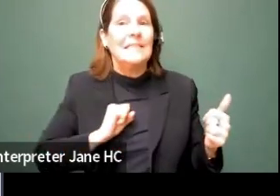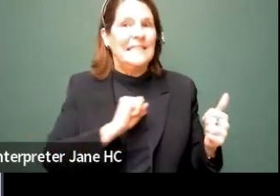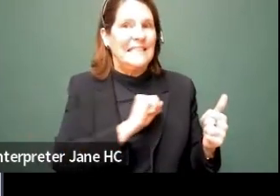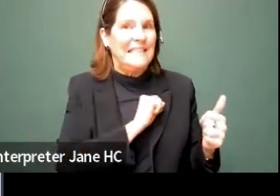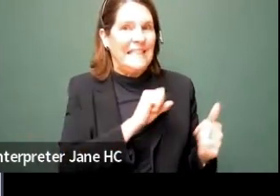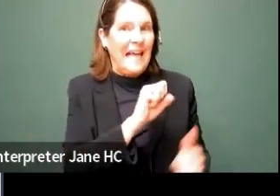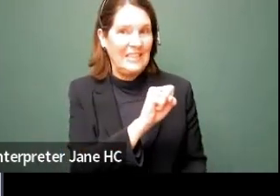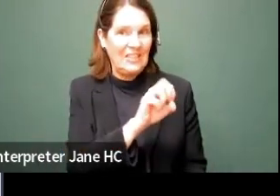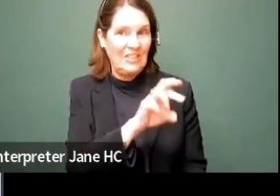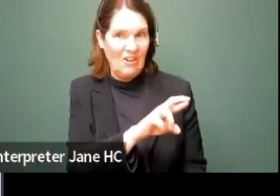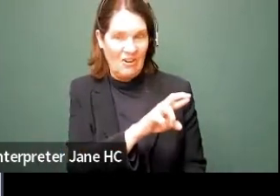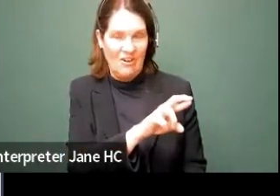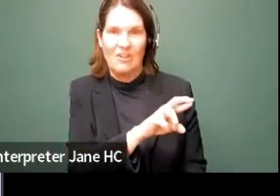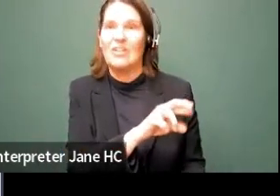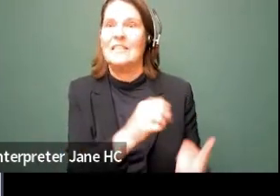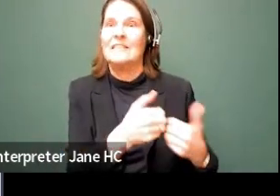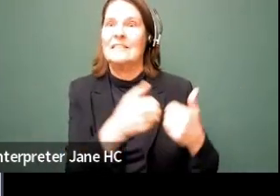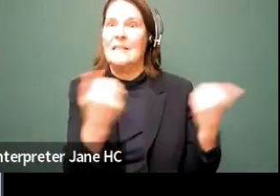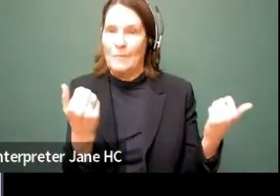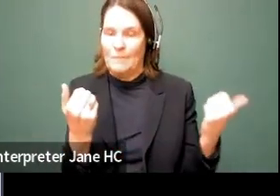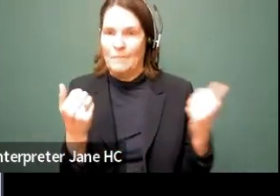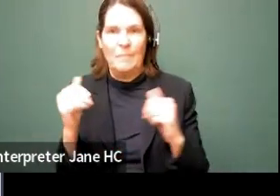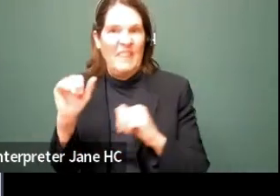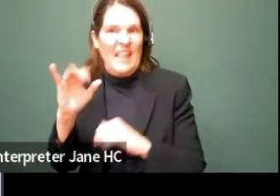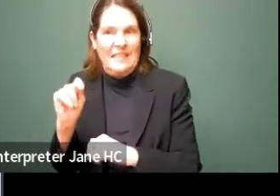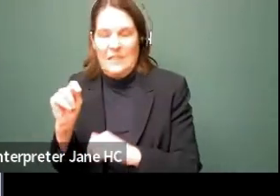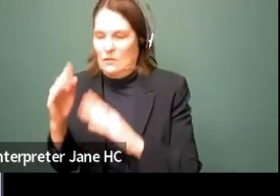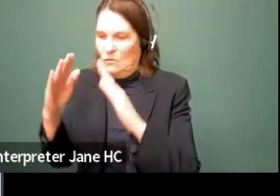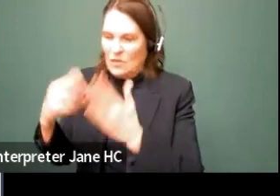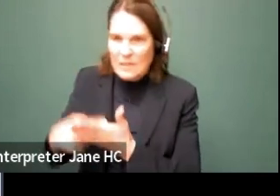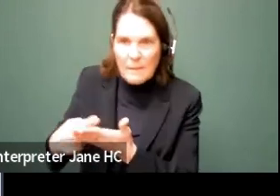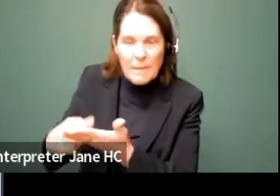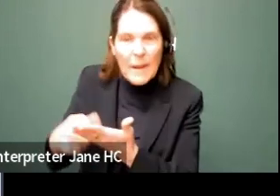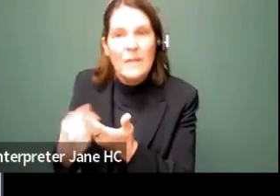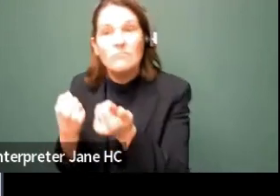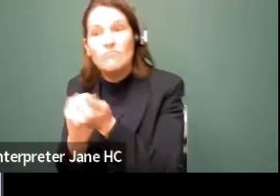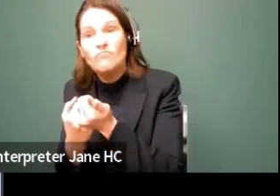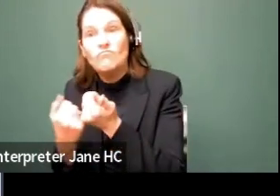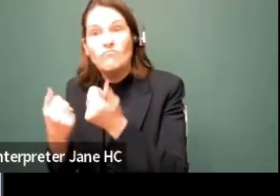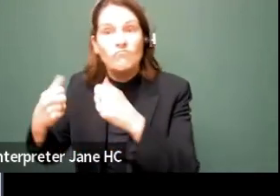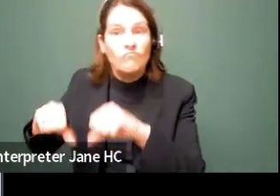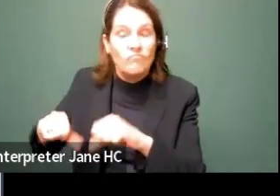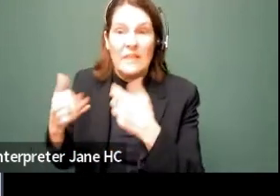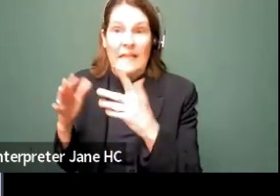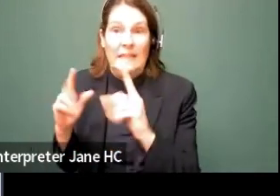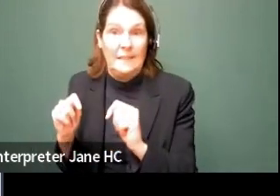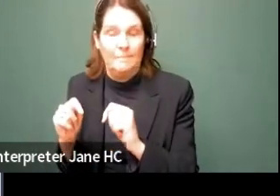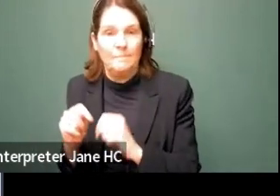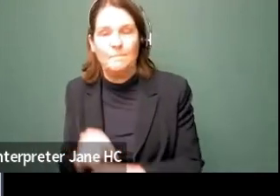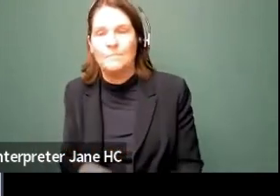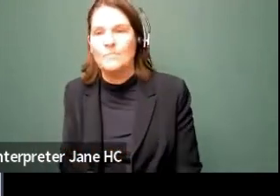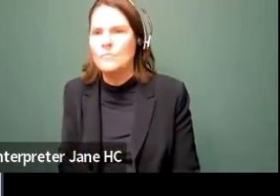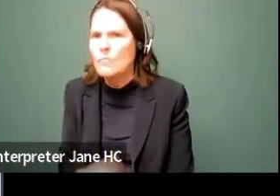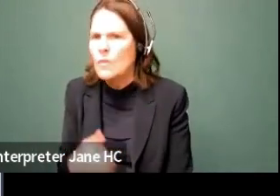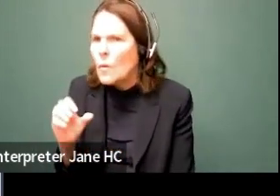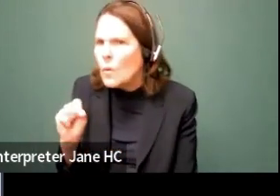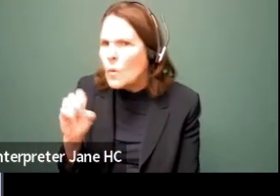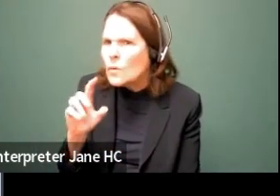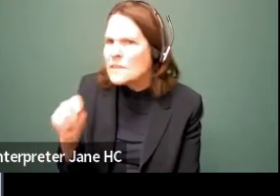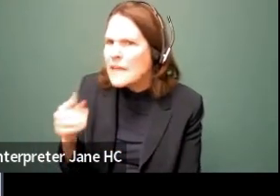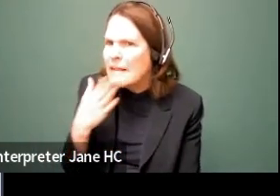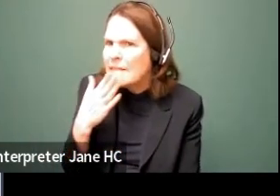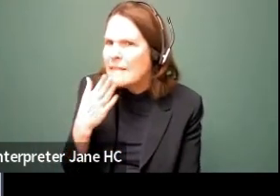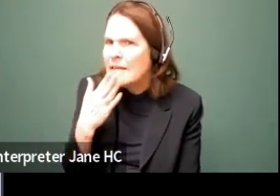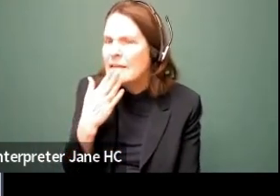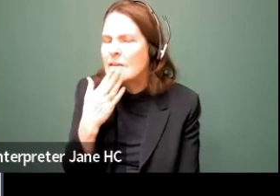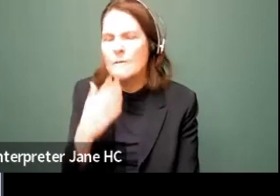well, but that's the extent of that debate. Okay, thank you. Thank you, Scott. Sure. Yes.